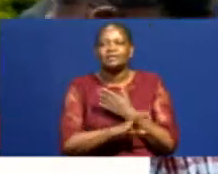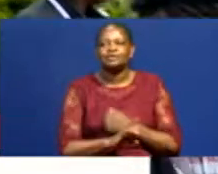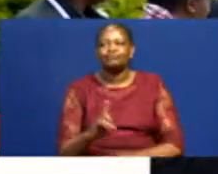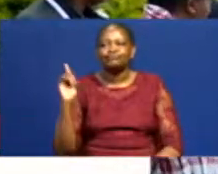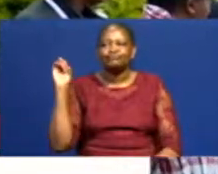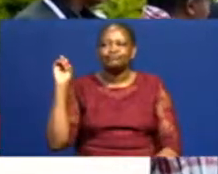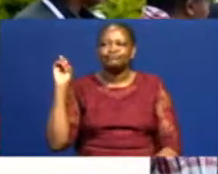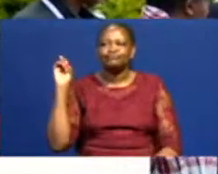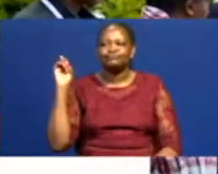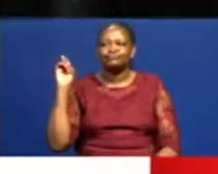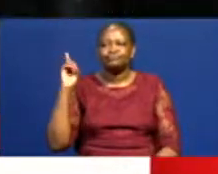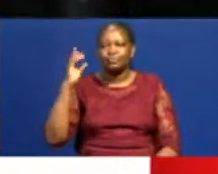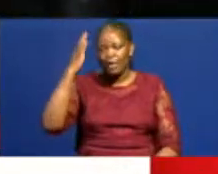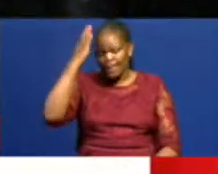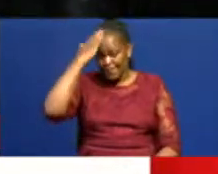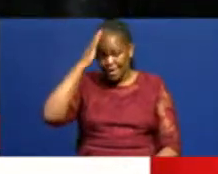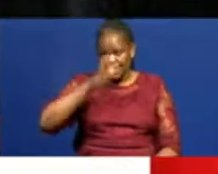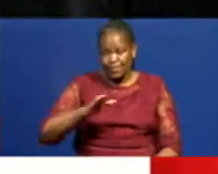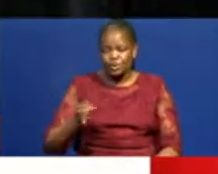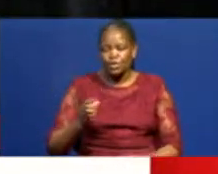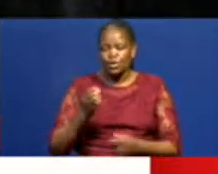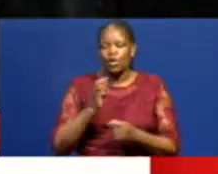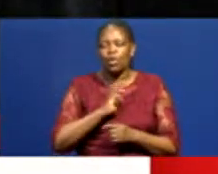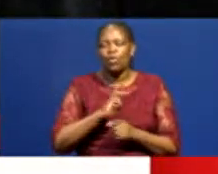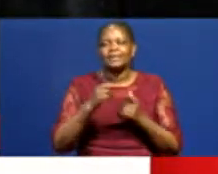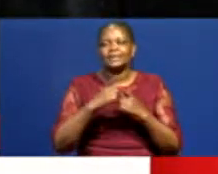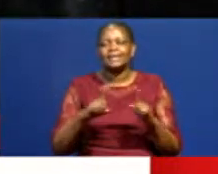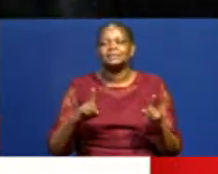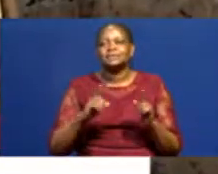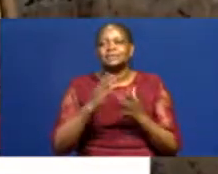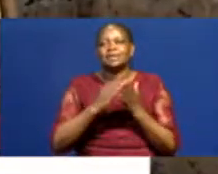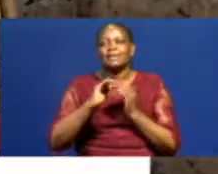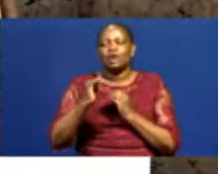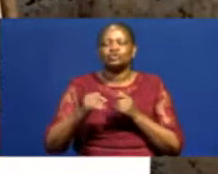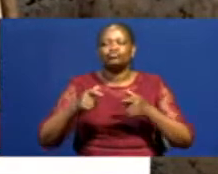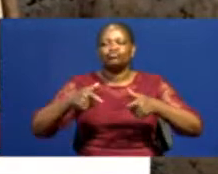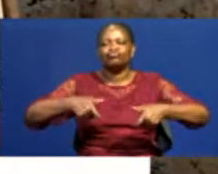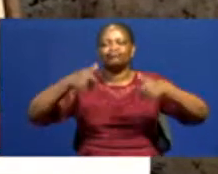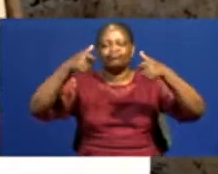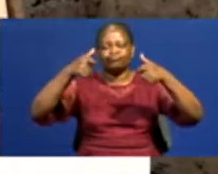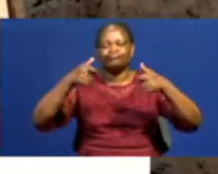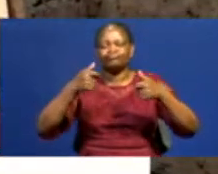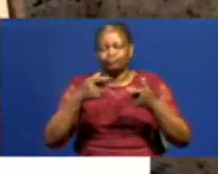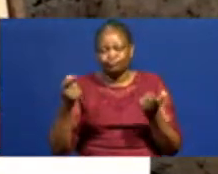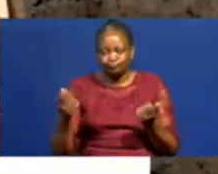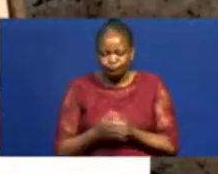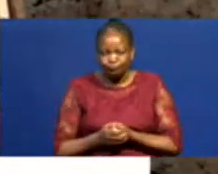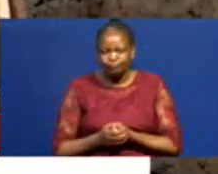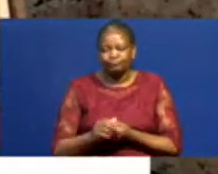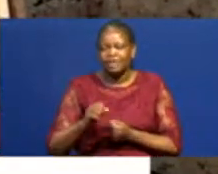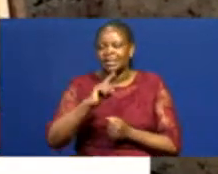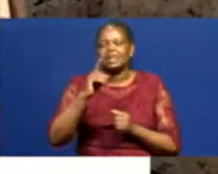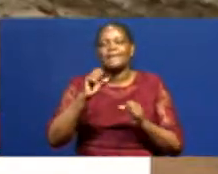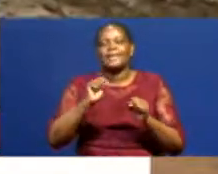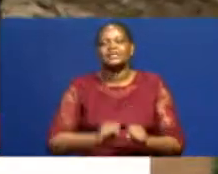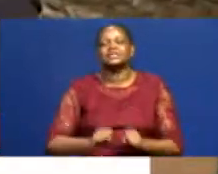Monday morning, Westland Sub-County Examinations Container. As a norm, center managers picked exam papers for this year's